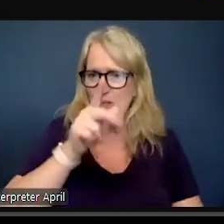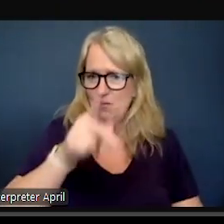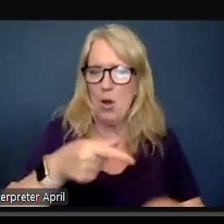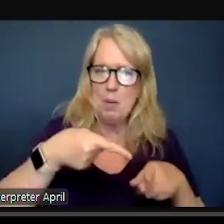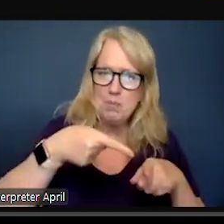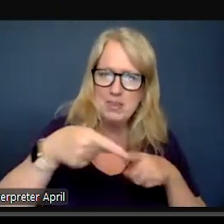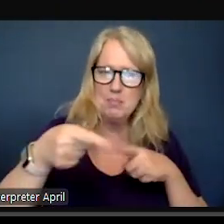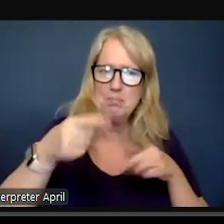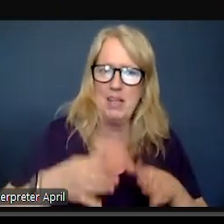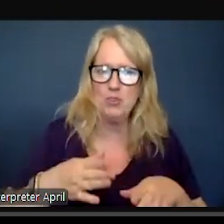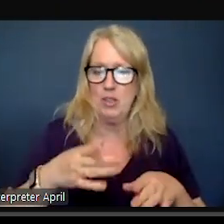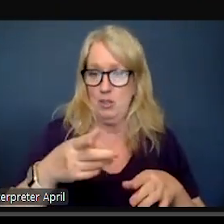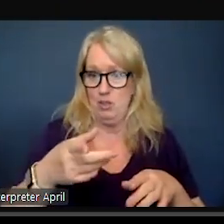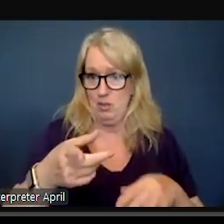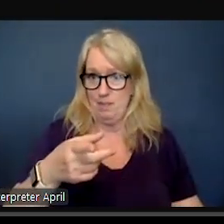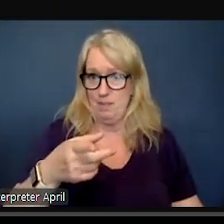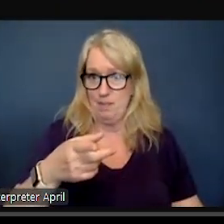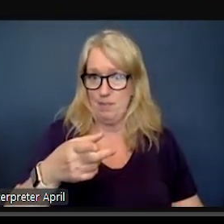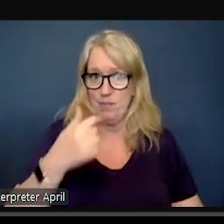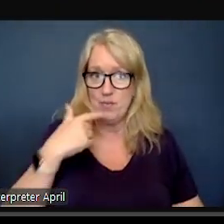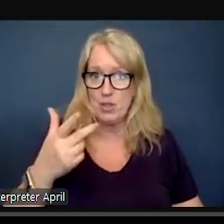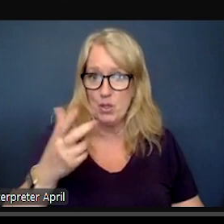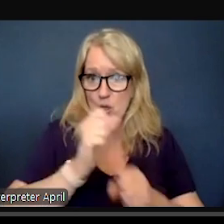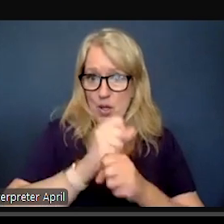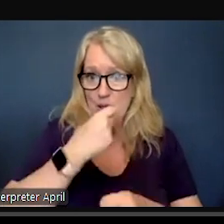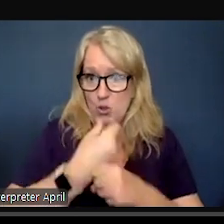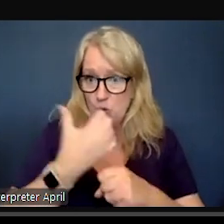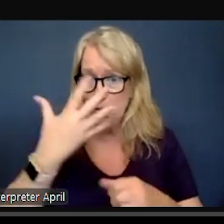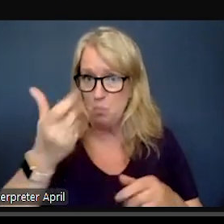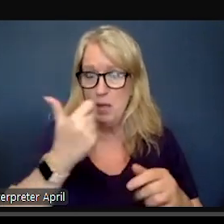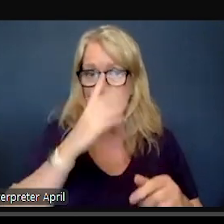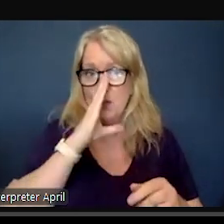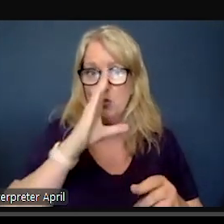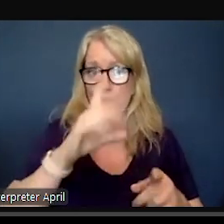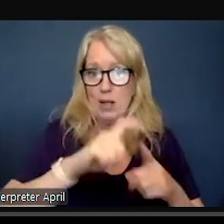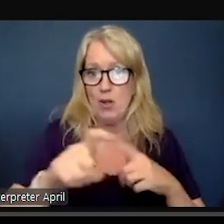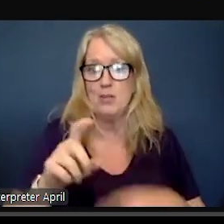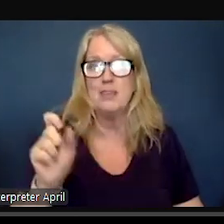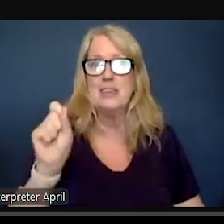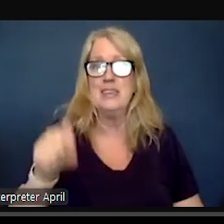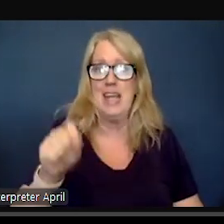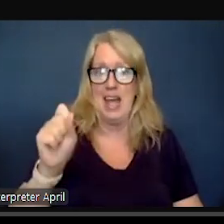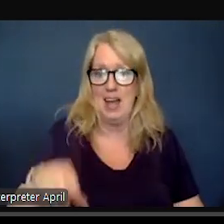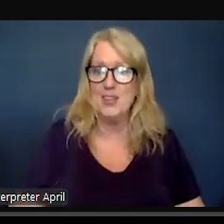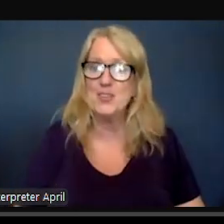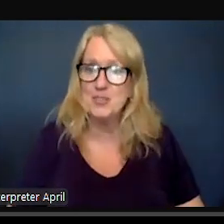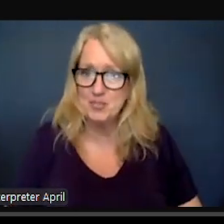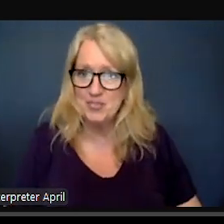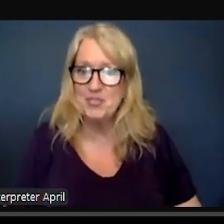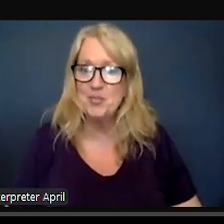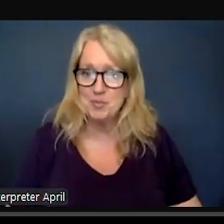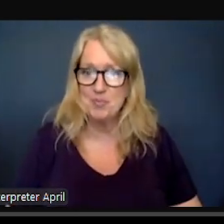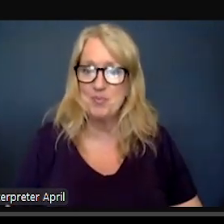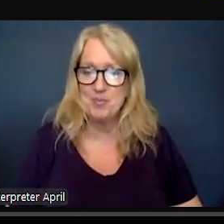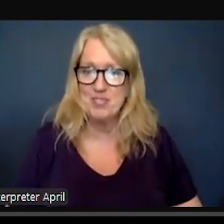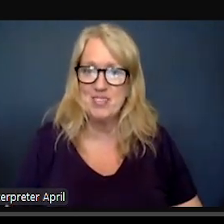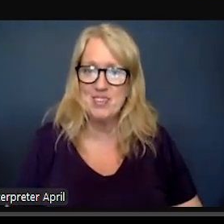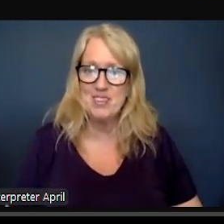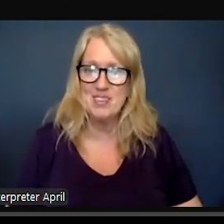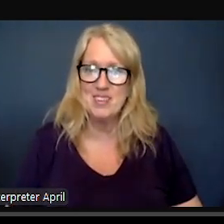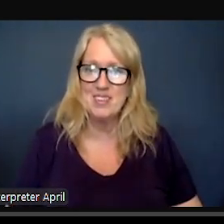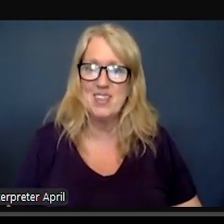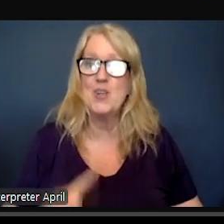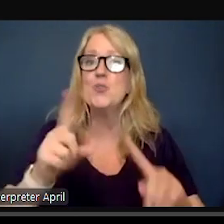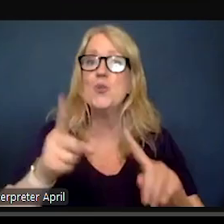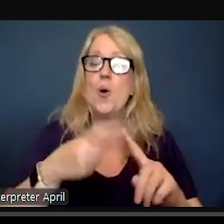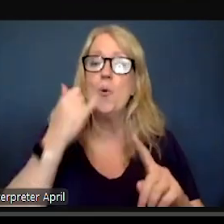specialist, are you somebody that makes the direct calls? Yeah. Okay. When you